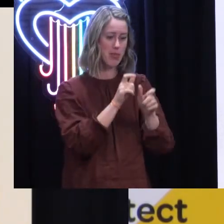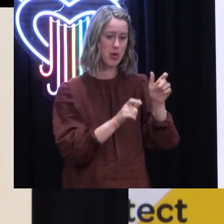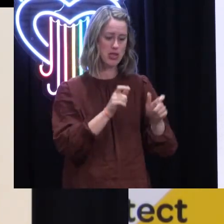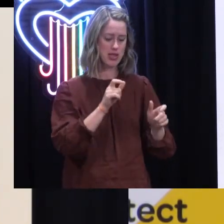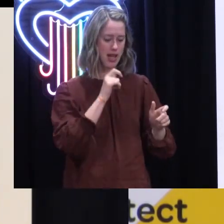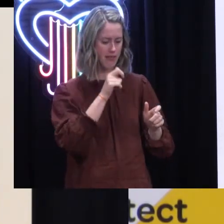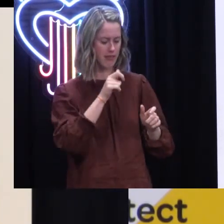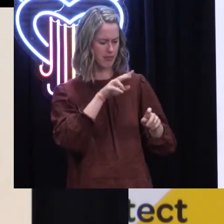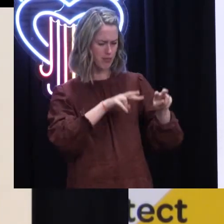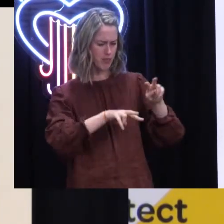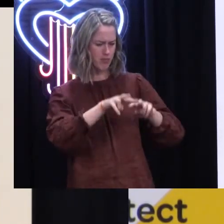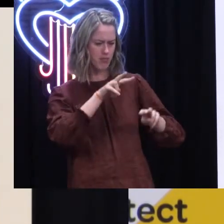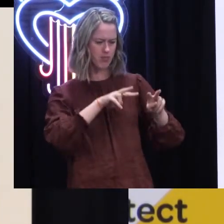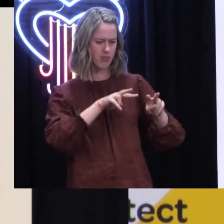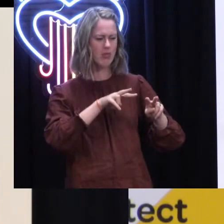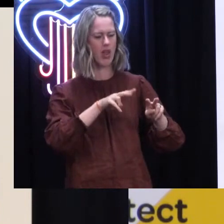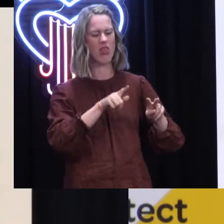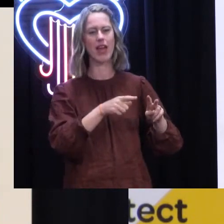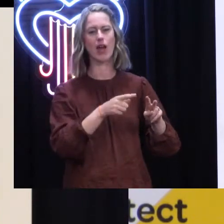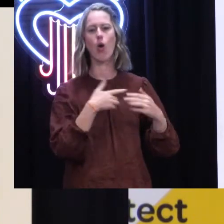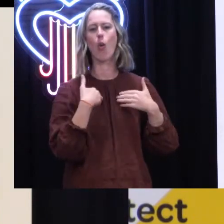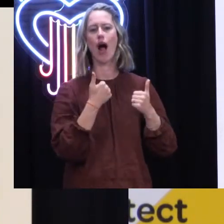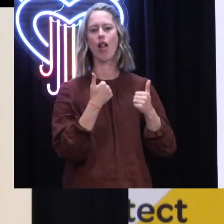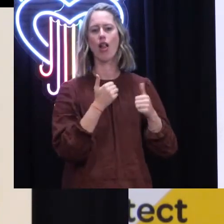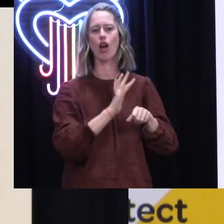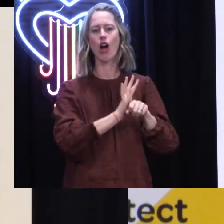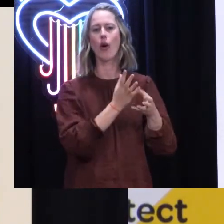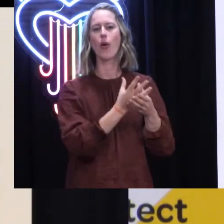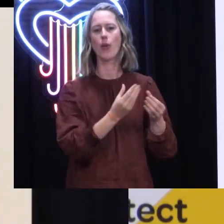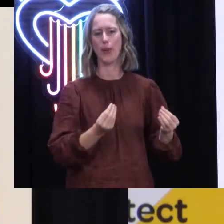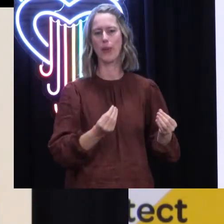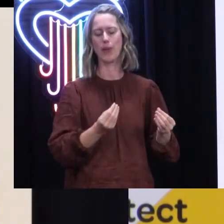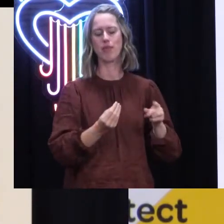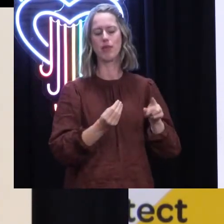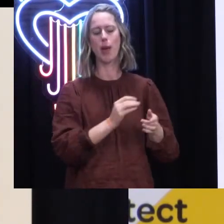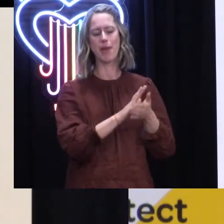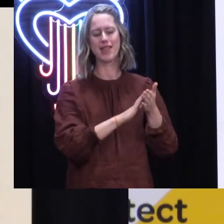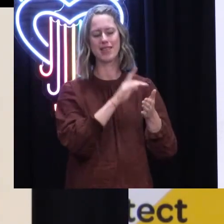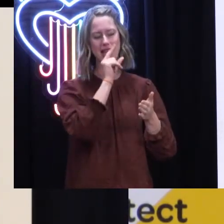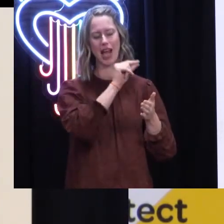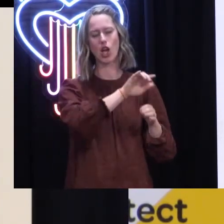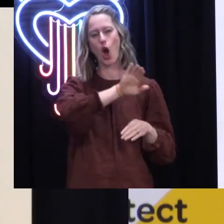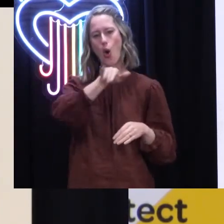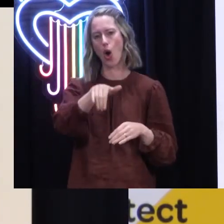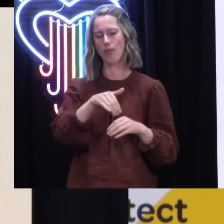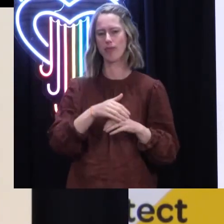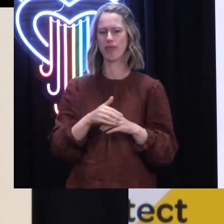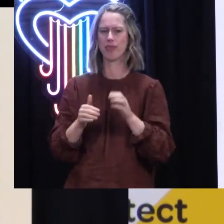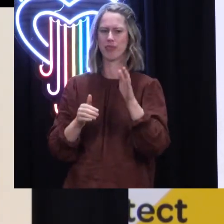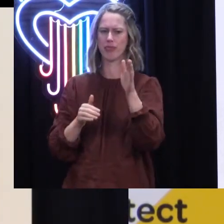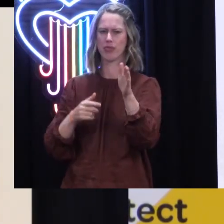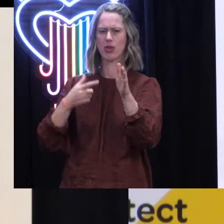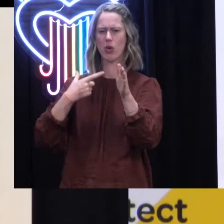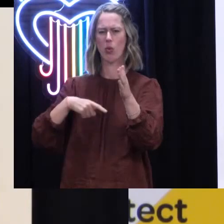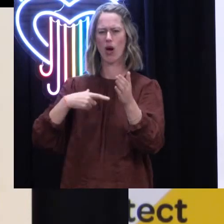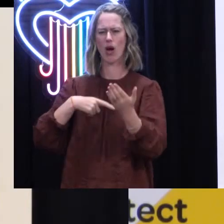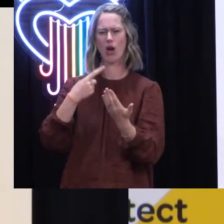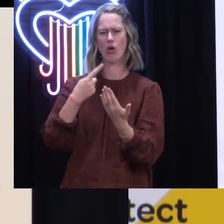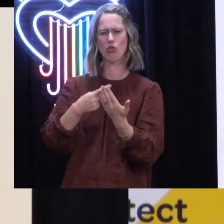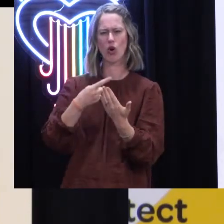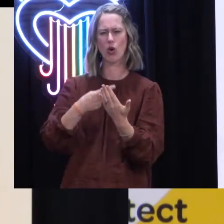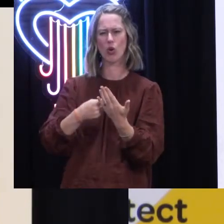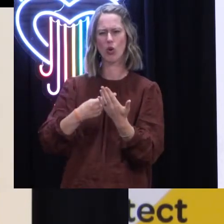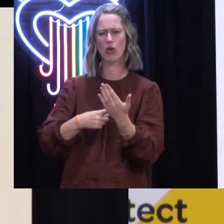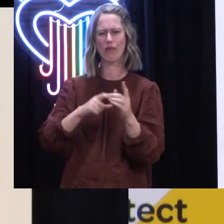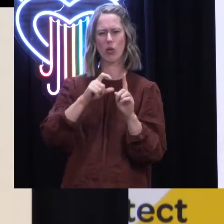adjudged recovered is on the basis of a clinical assessment by the medical officer of health. Introduce a rule that is meant for